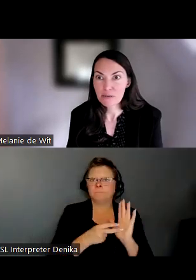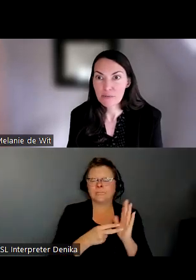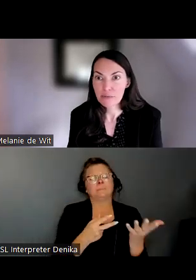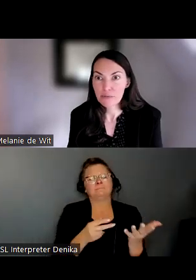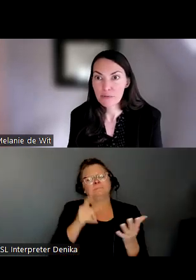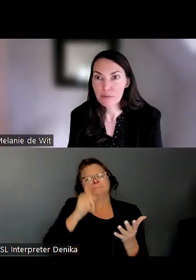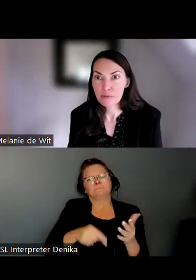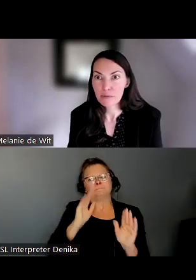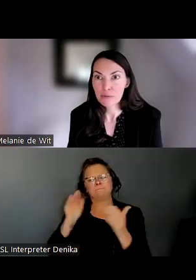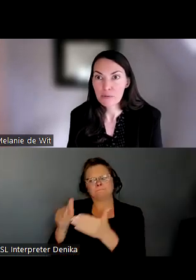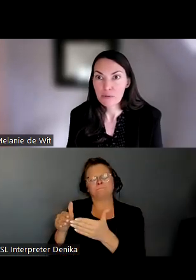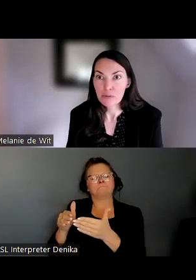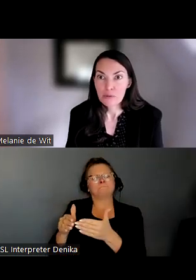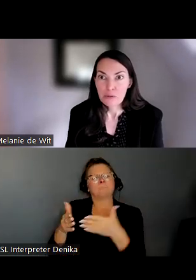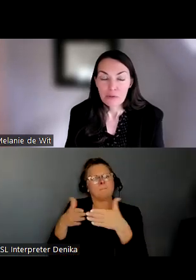trustee.